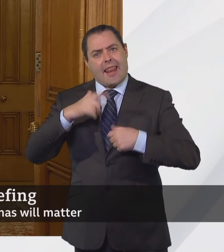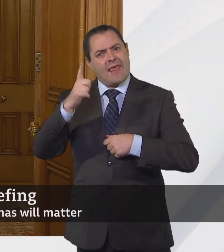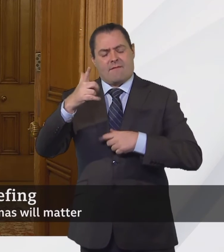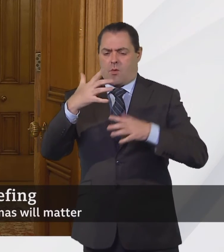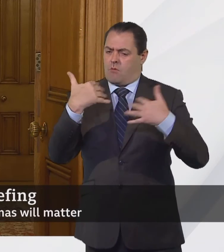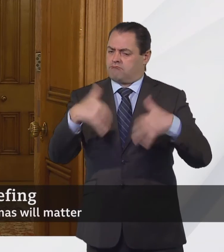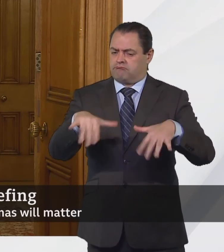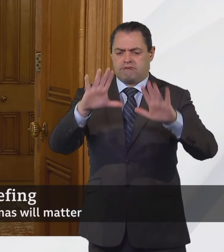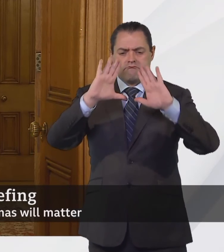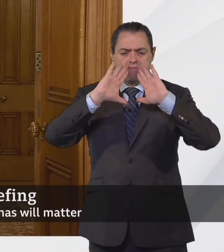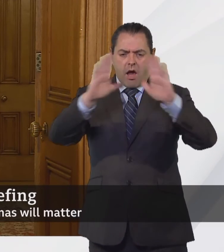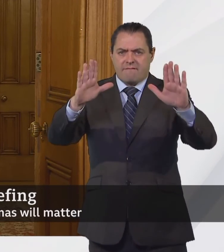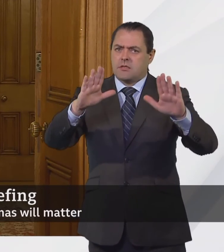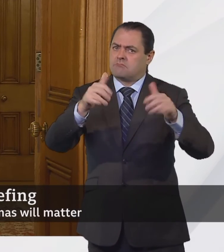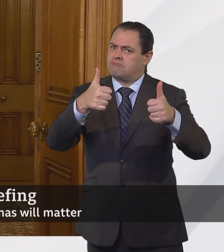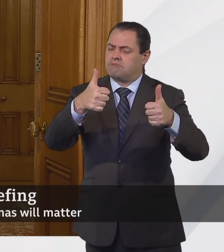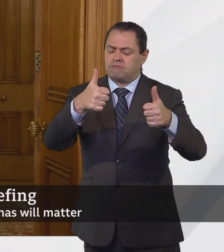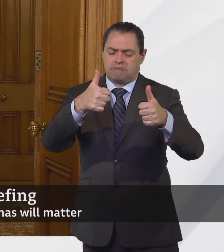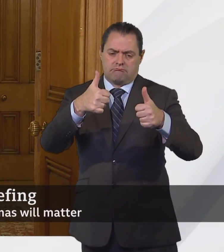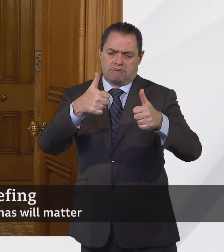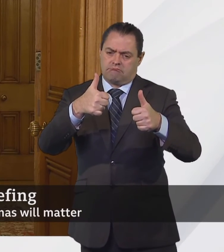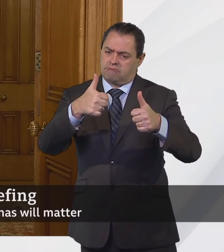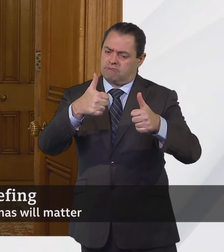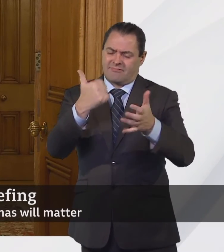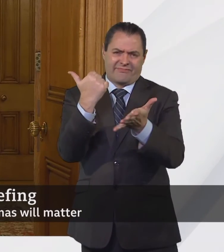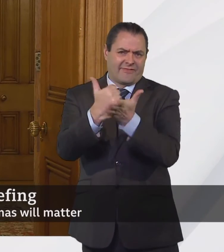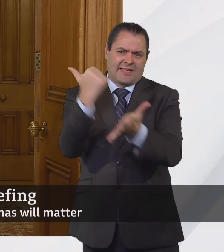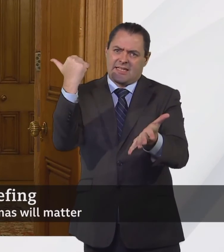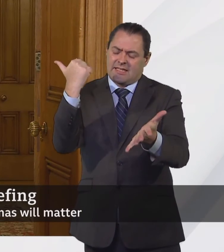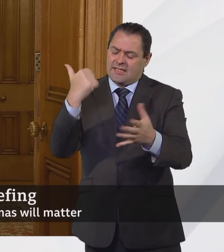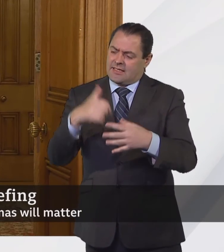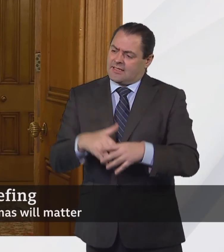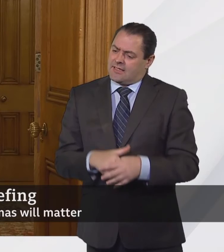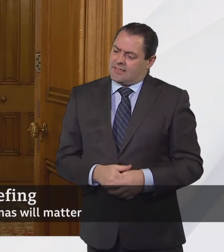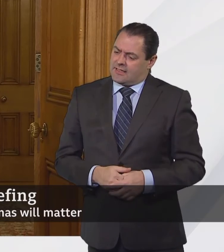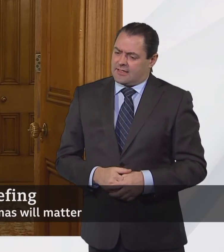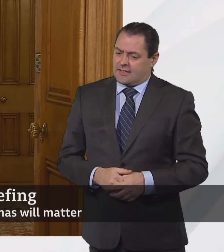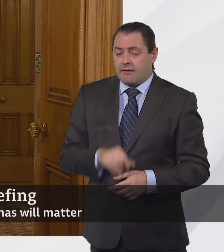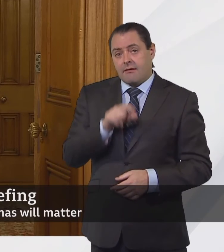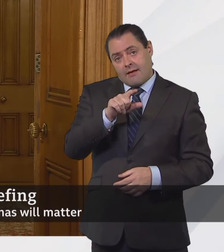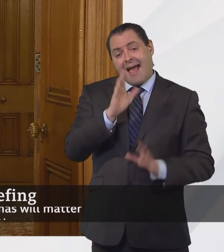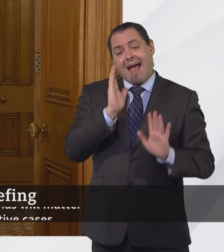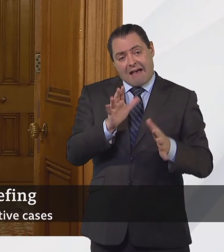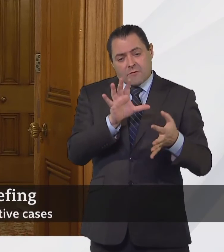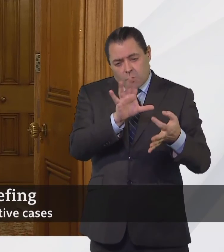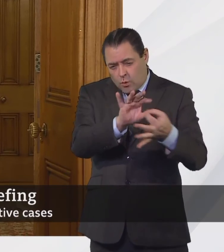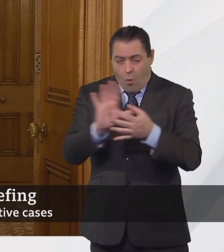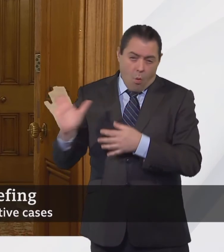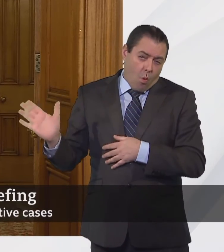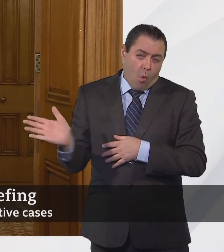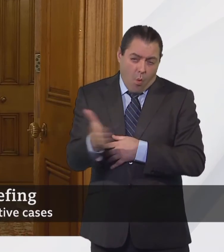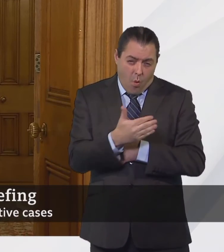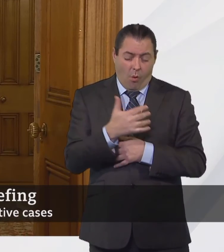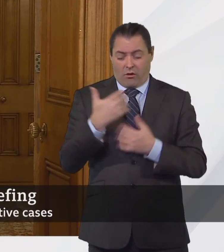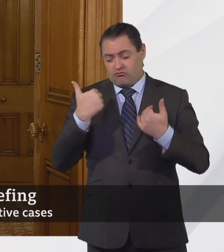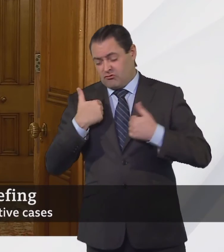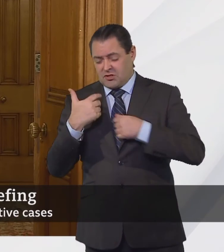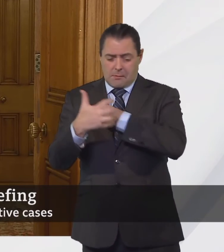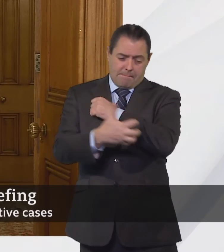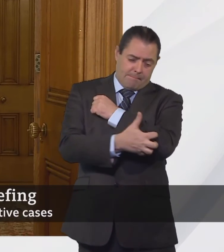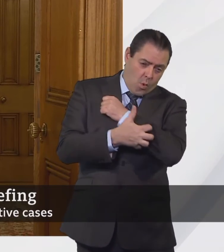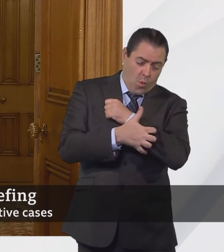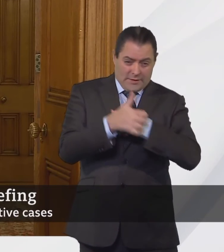people of Liverpool. And your point about needing to reach everybody in the community is absolutely right. And